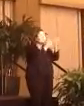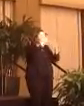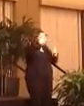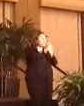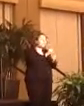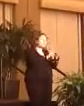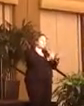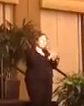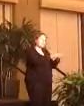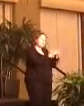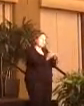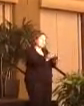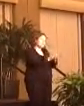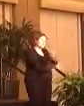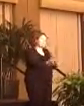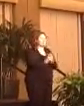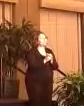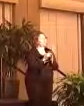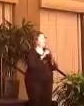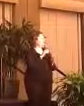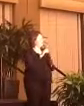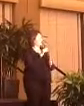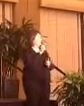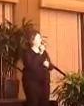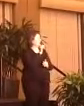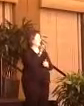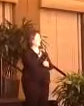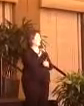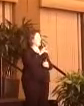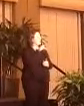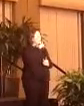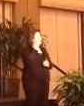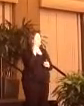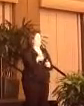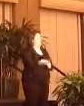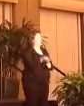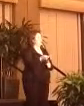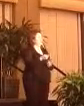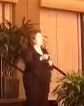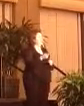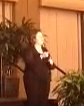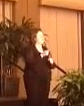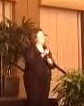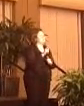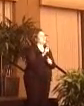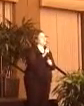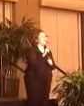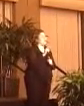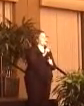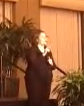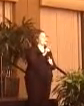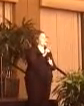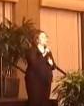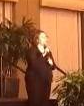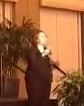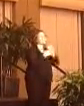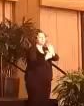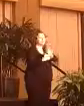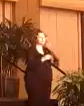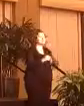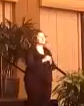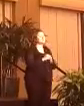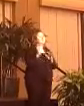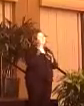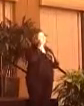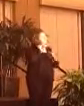exposed, and coming out a game changer. A certified personal trainer, Davey believes that honoring your body is an extension of honoring